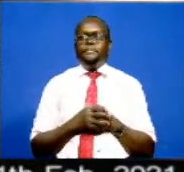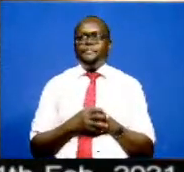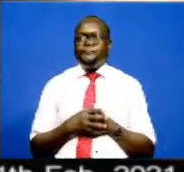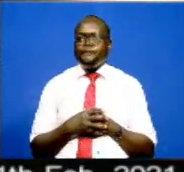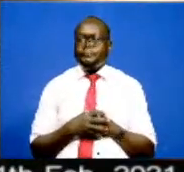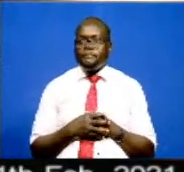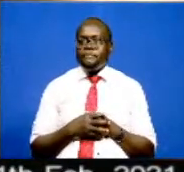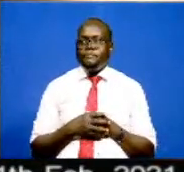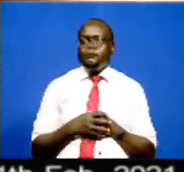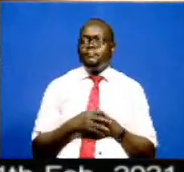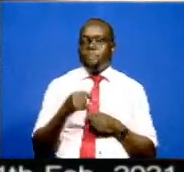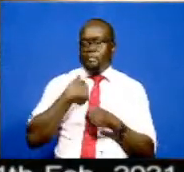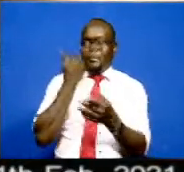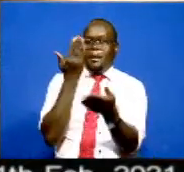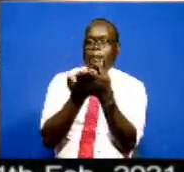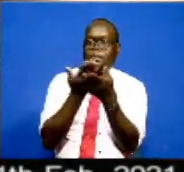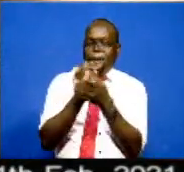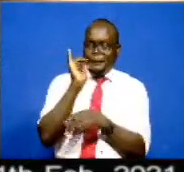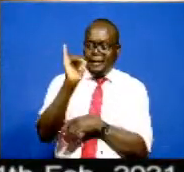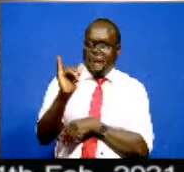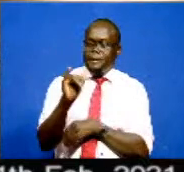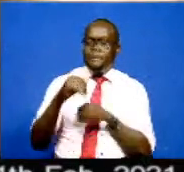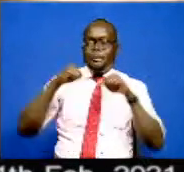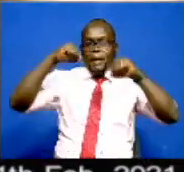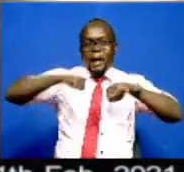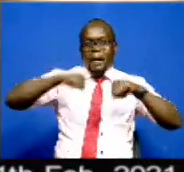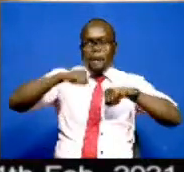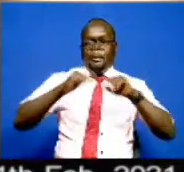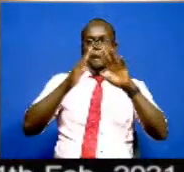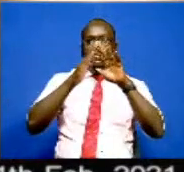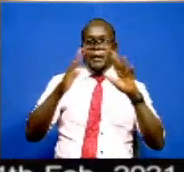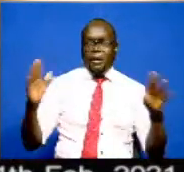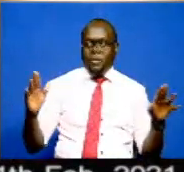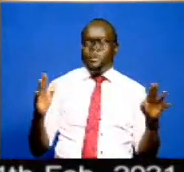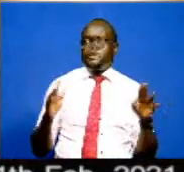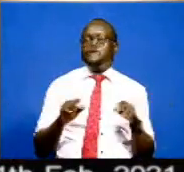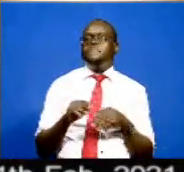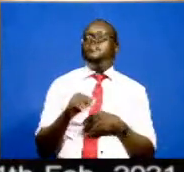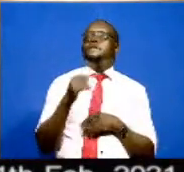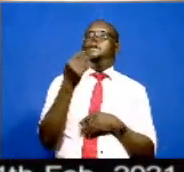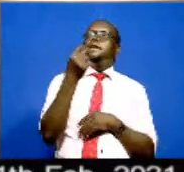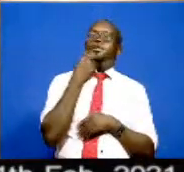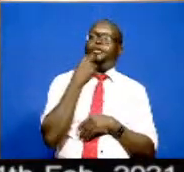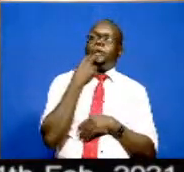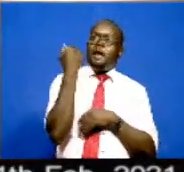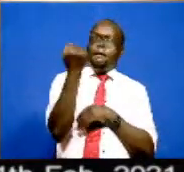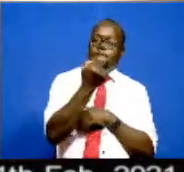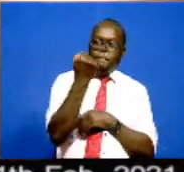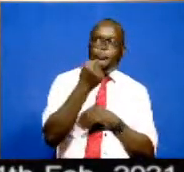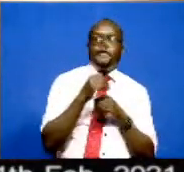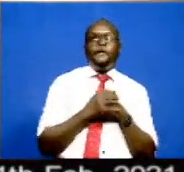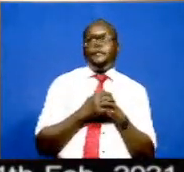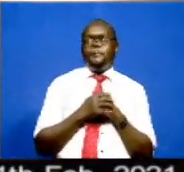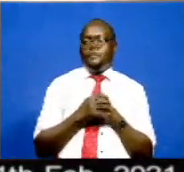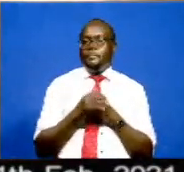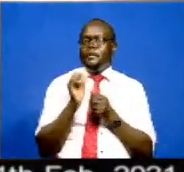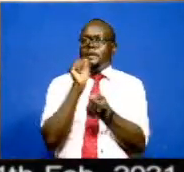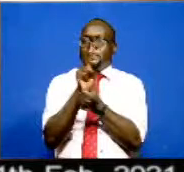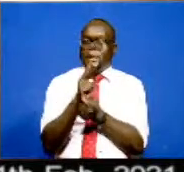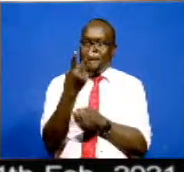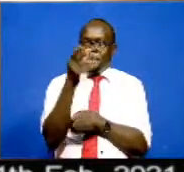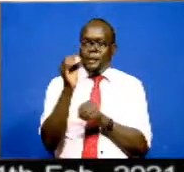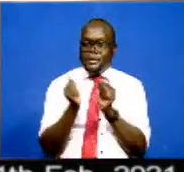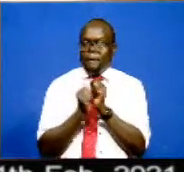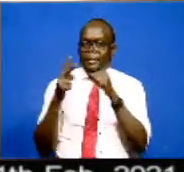Honourable Speaker, I beg to move that further to the resolutions of the House of Tuesday, 5th December